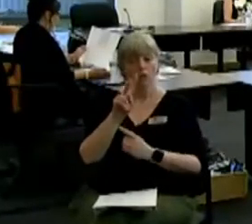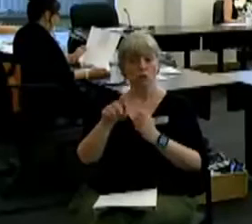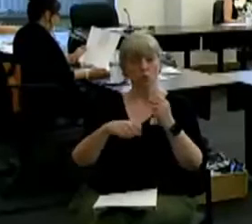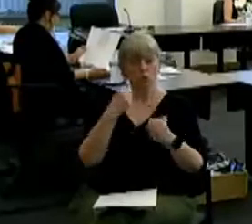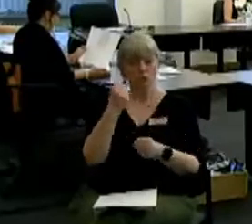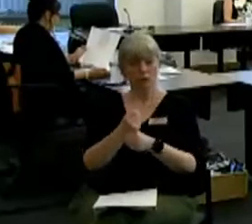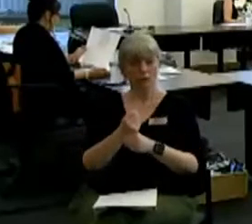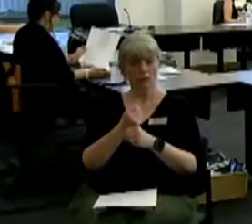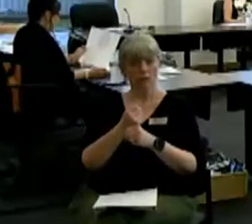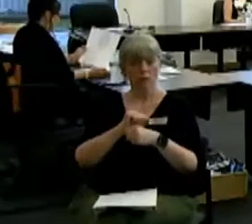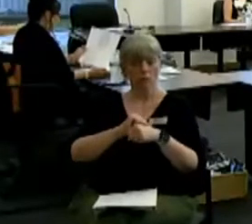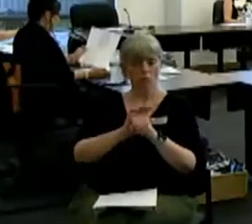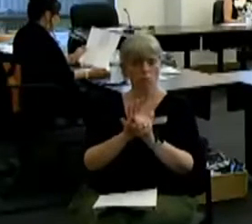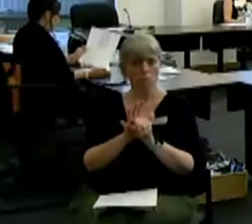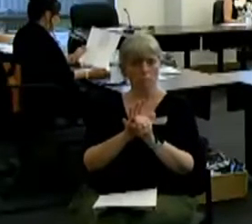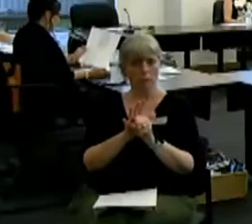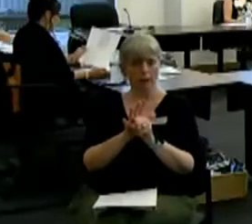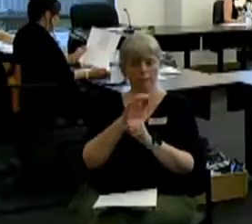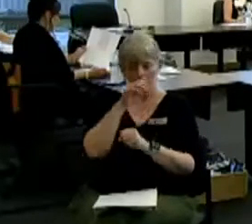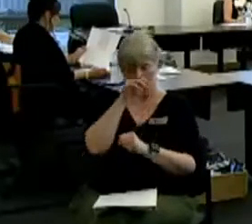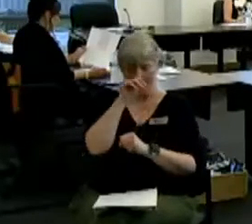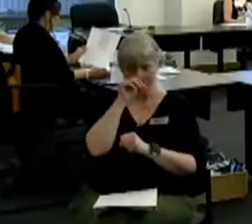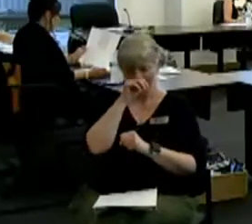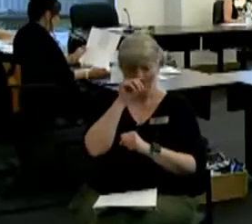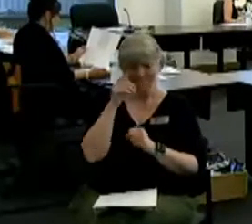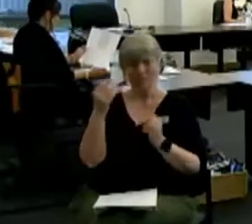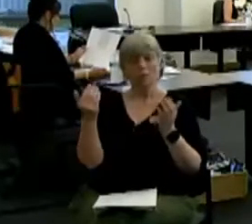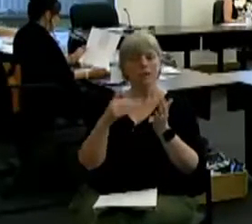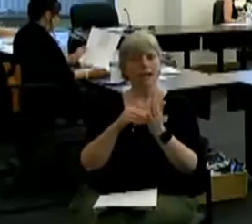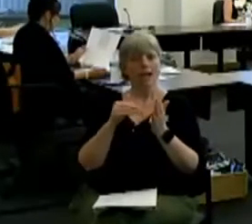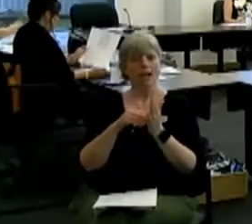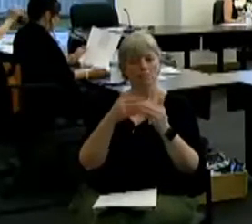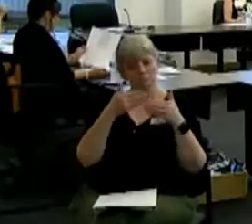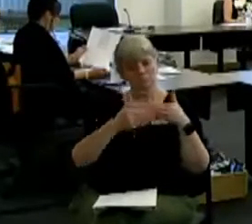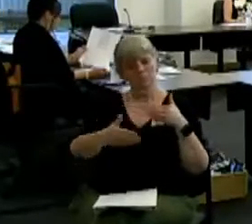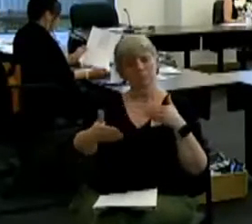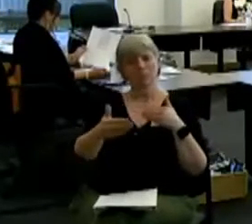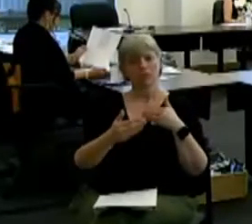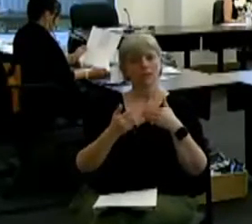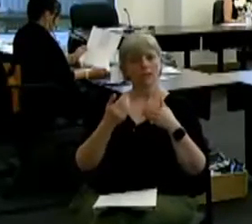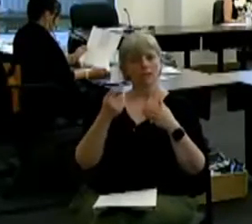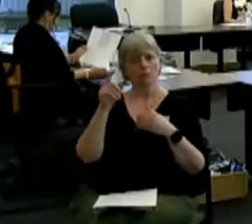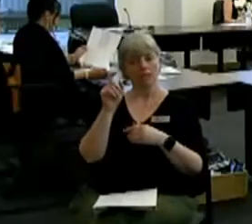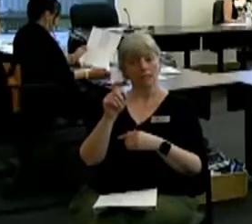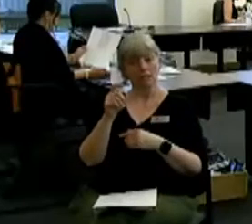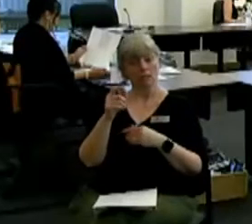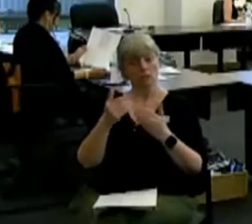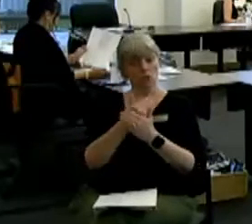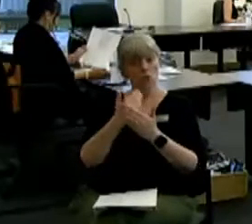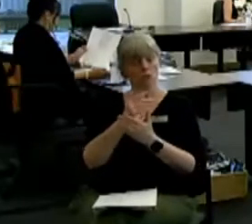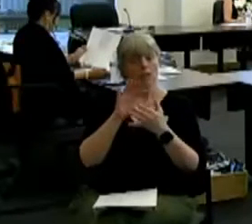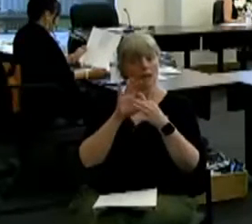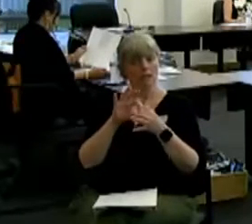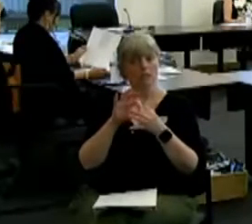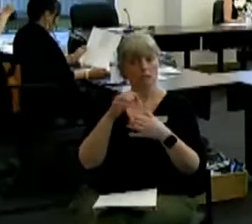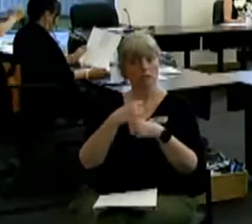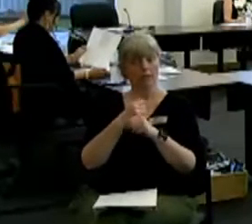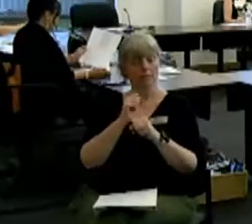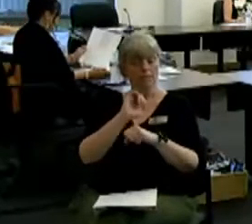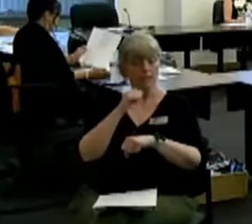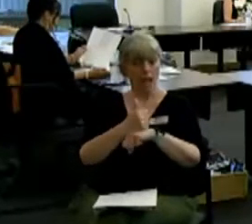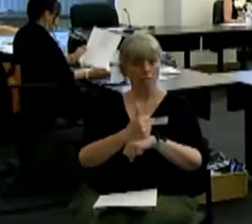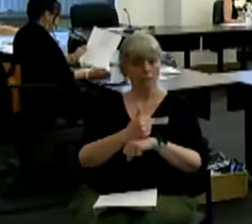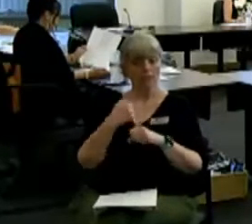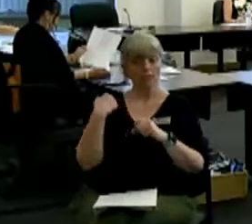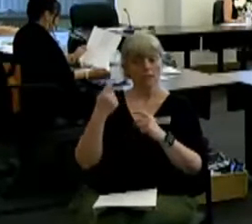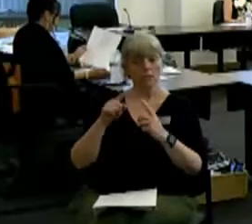been pandemic. So just again, moving forward, a couple of the new connections that we've established since we